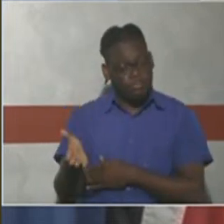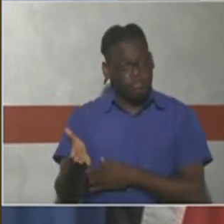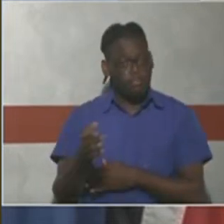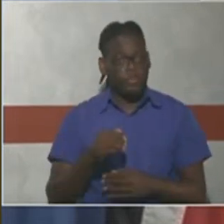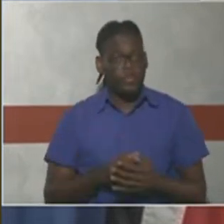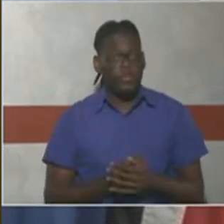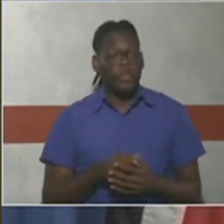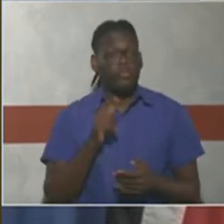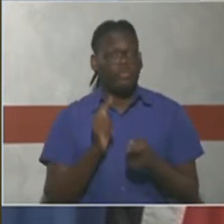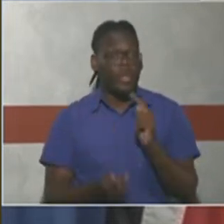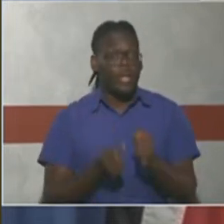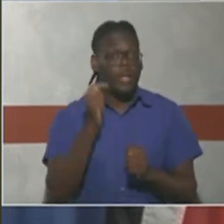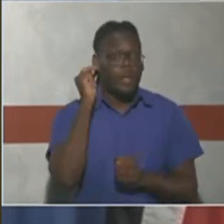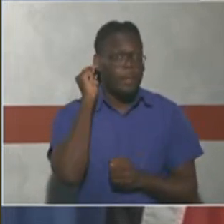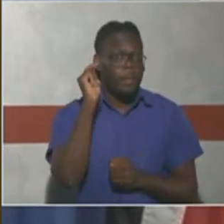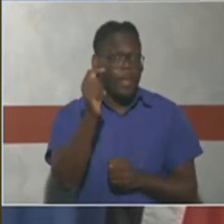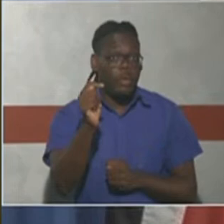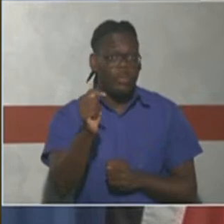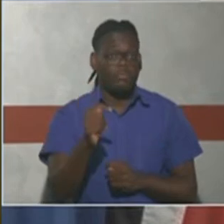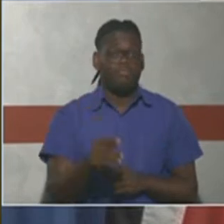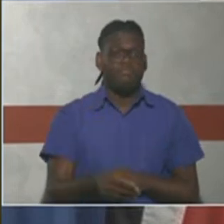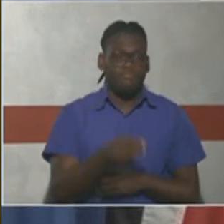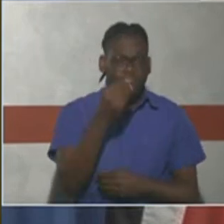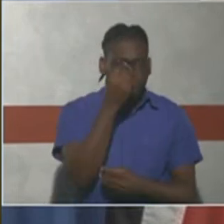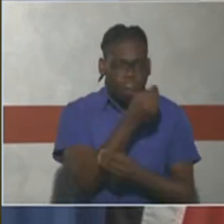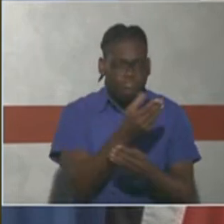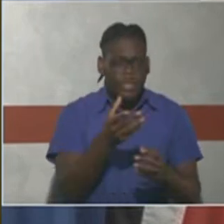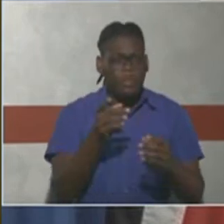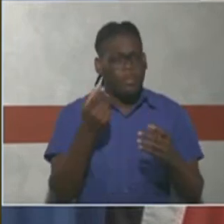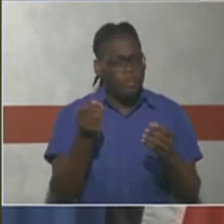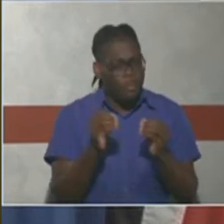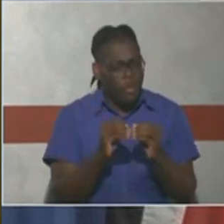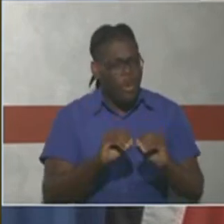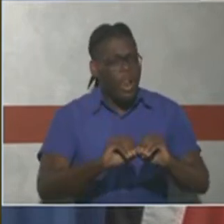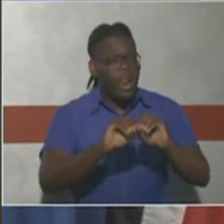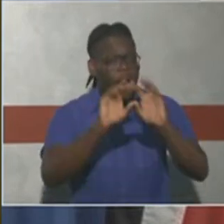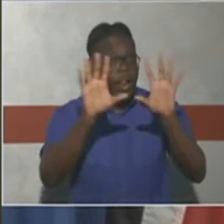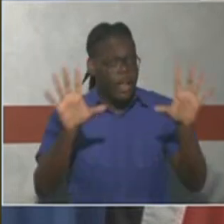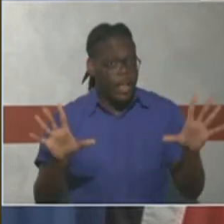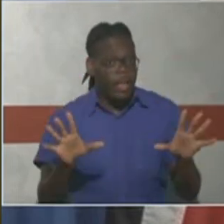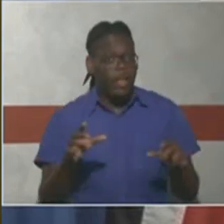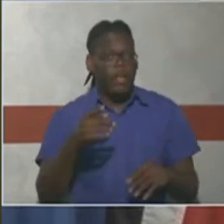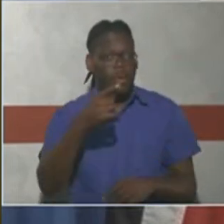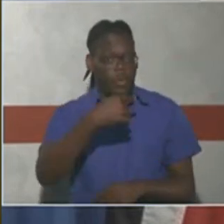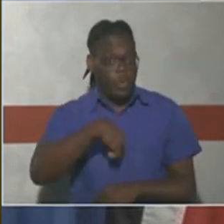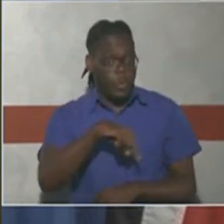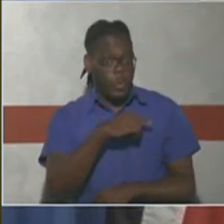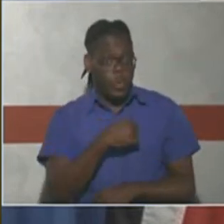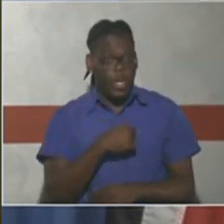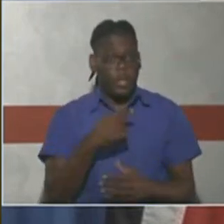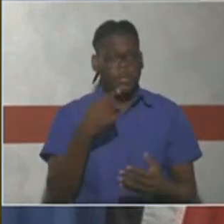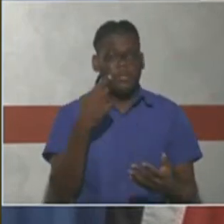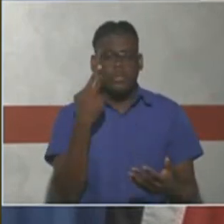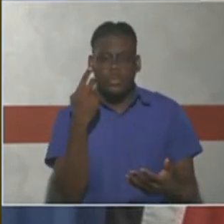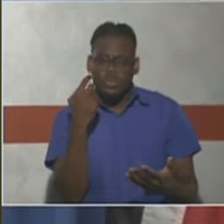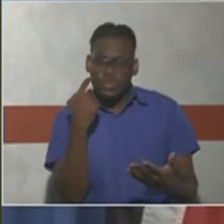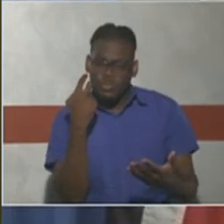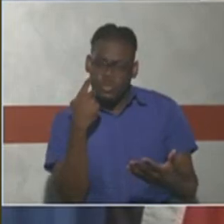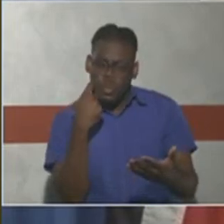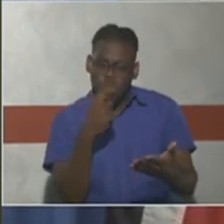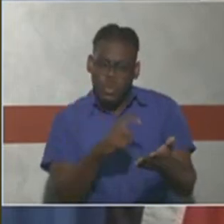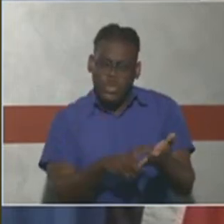and Tobago's position was based on and grounded in the United Nations Charter, when we took the